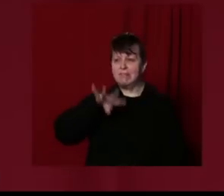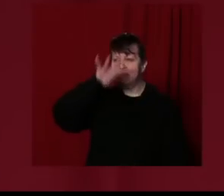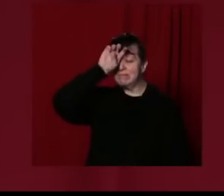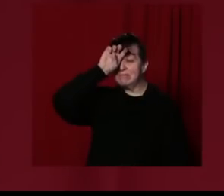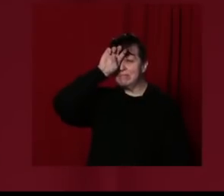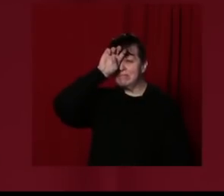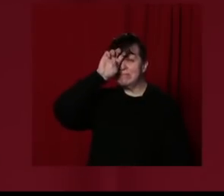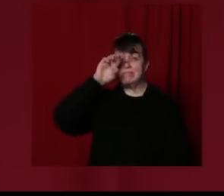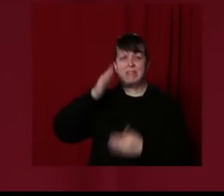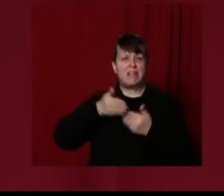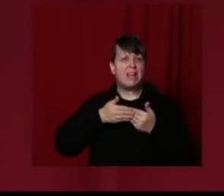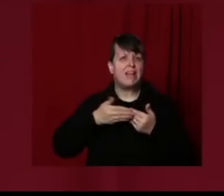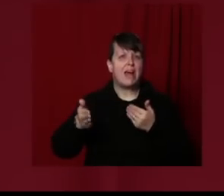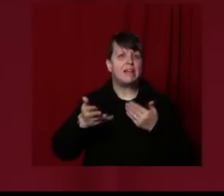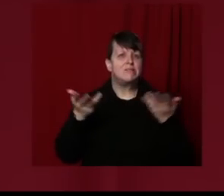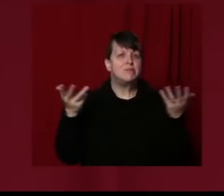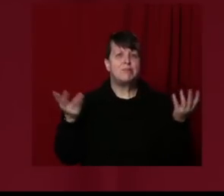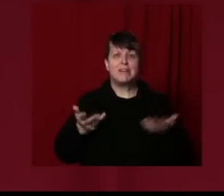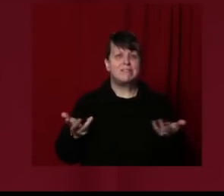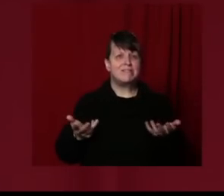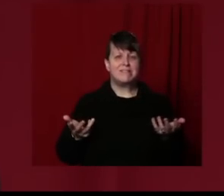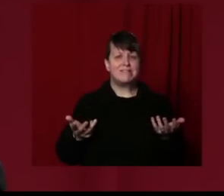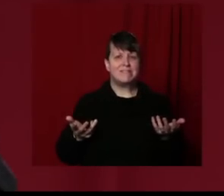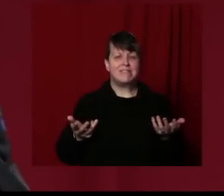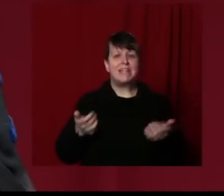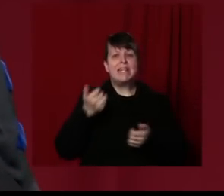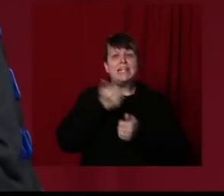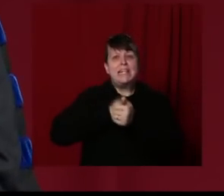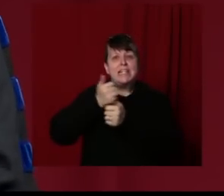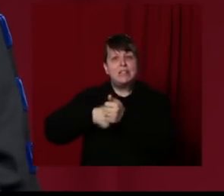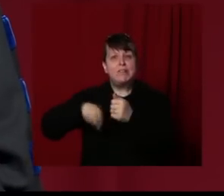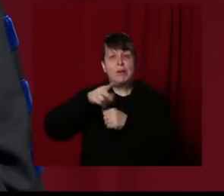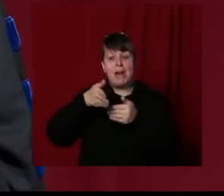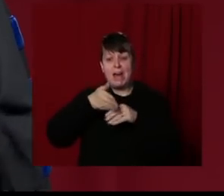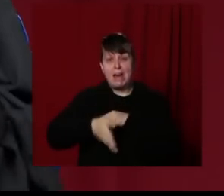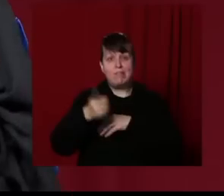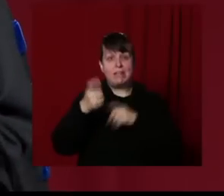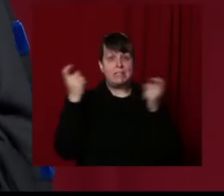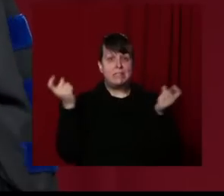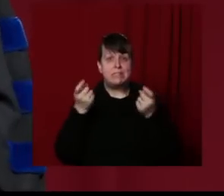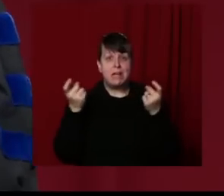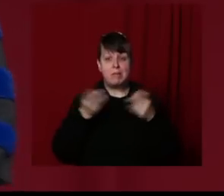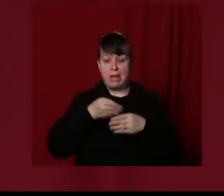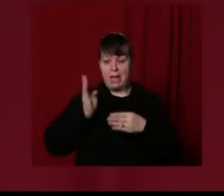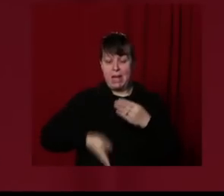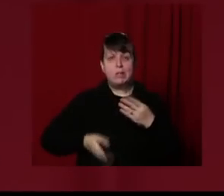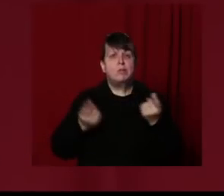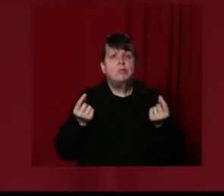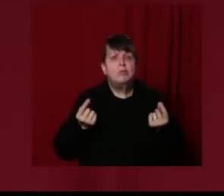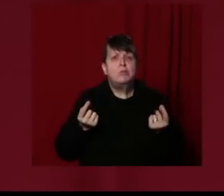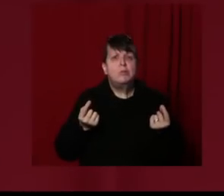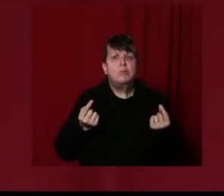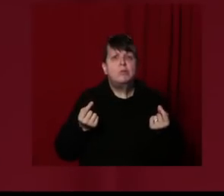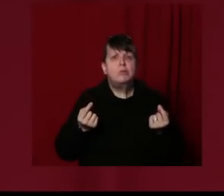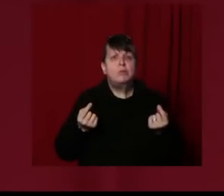what? What happens for each of you after this ceremony ends? What will you